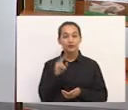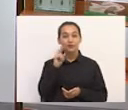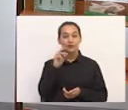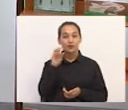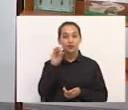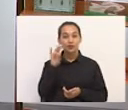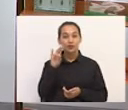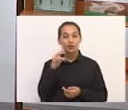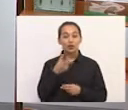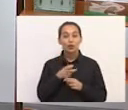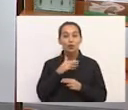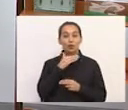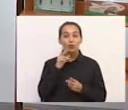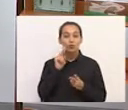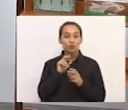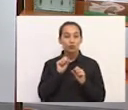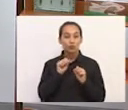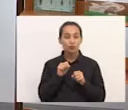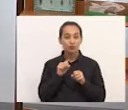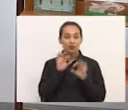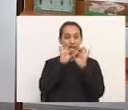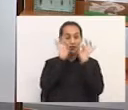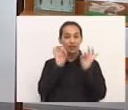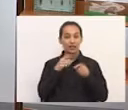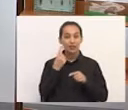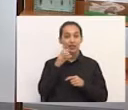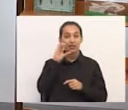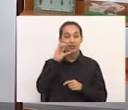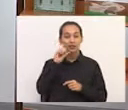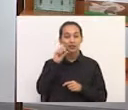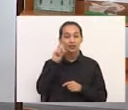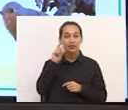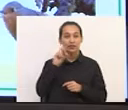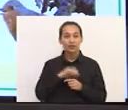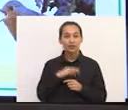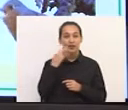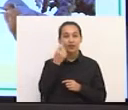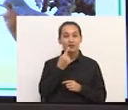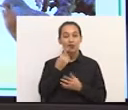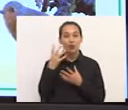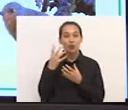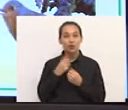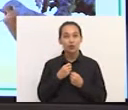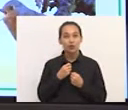Dostonlarda eng ko'p uchraydigan badiiy san'atlarimizdan biri saj, ya'ni arabcha